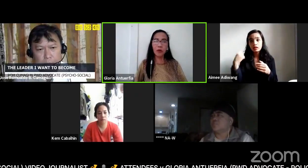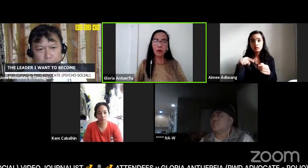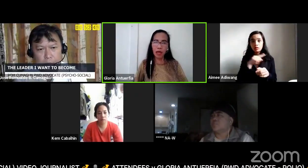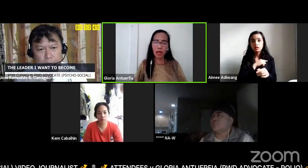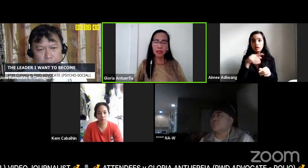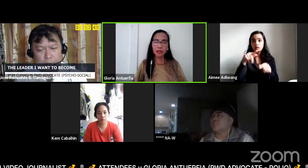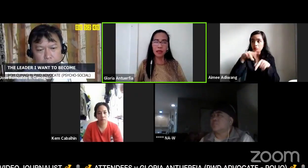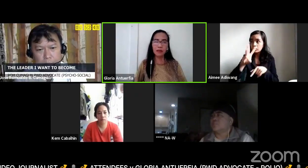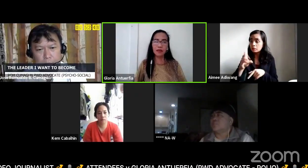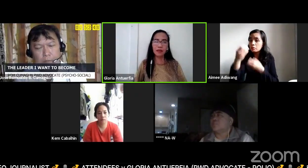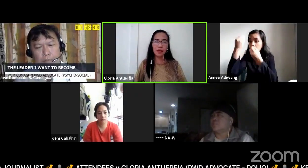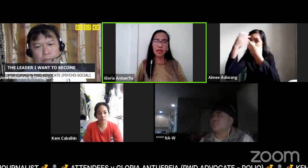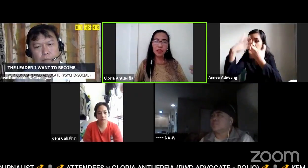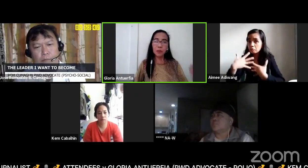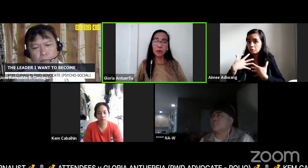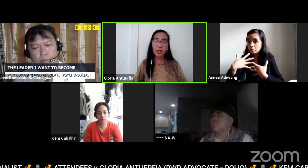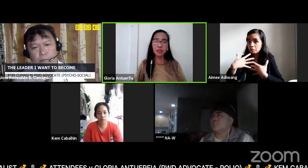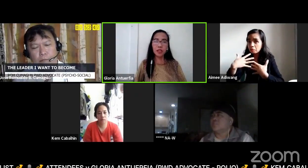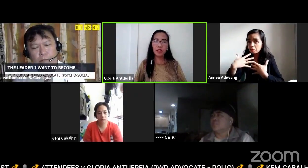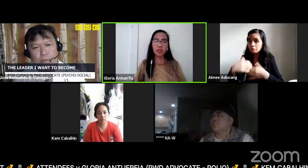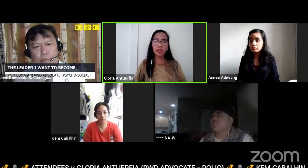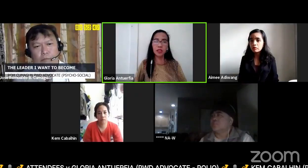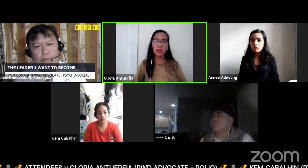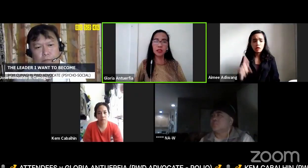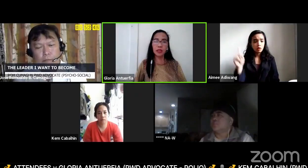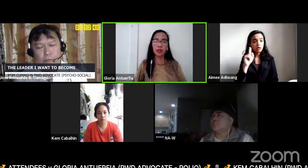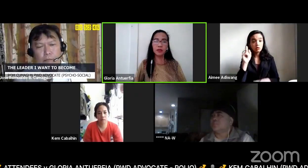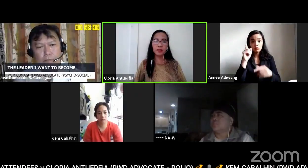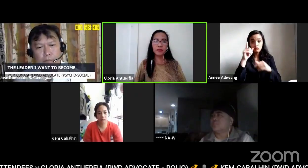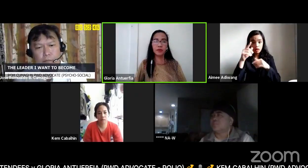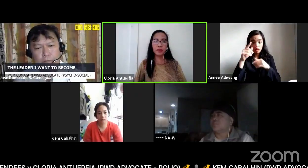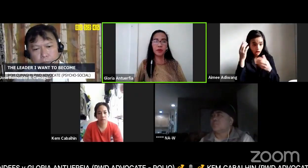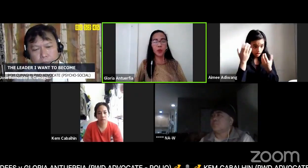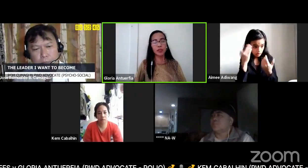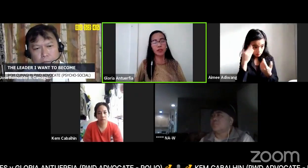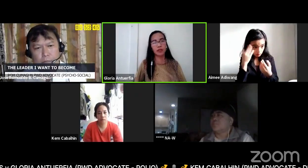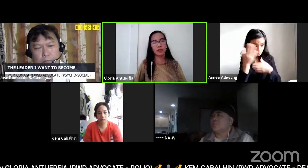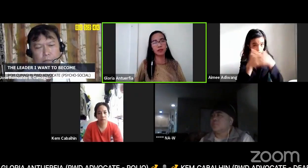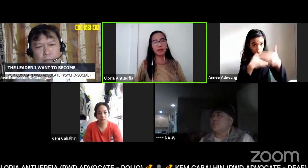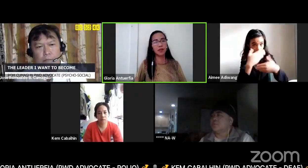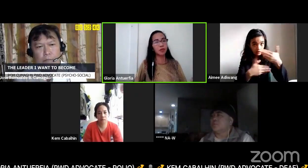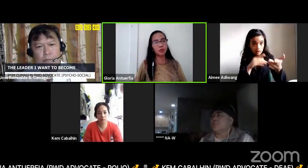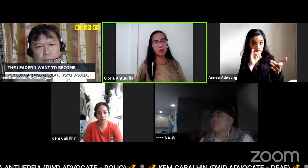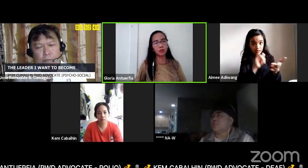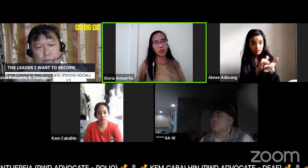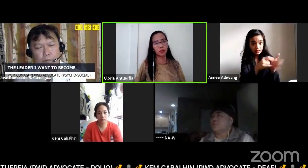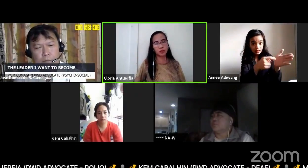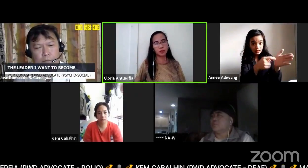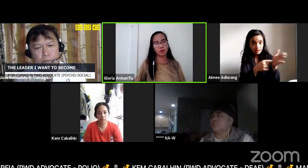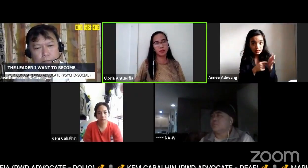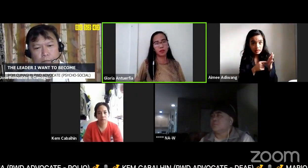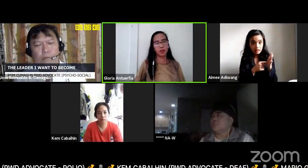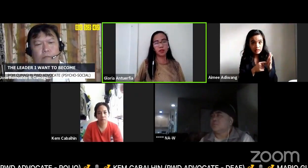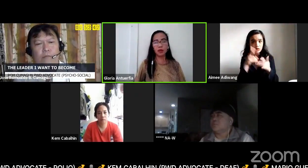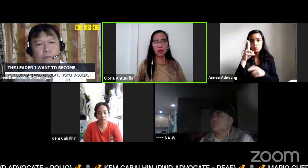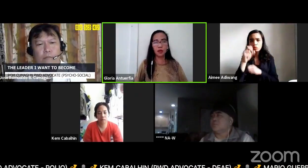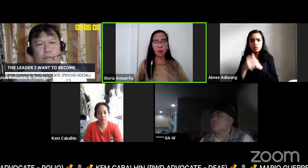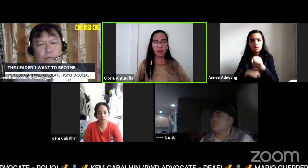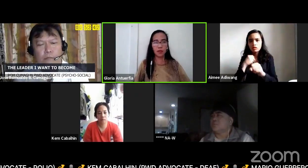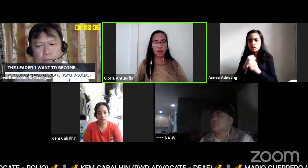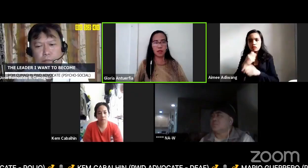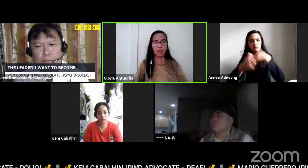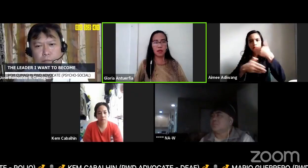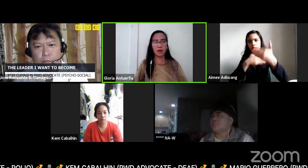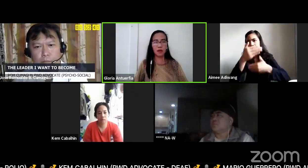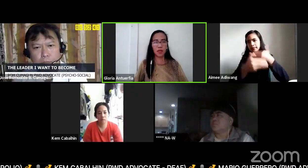me that they told us that the process with this kind of request is it took 2 years. So